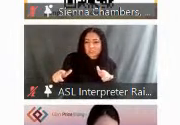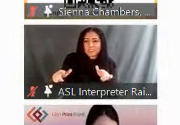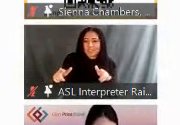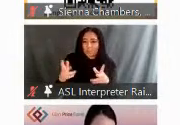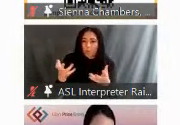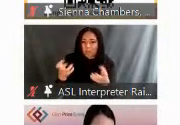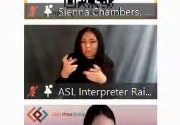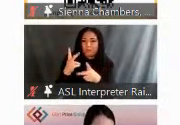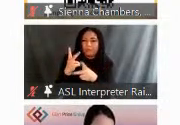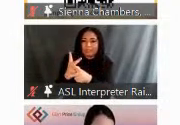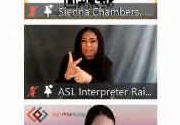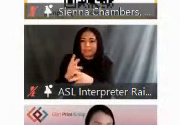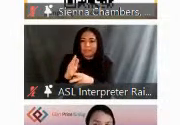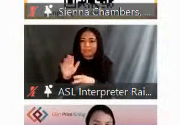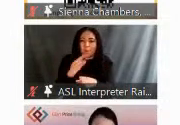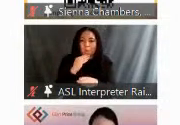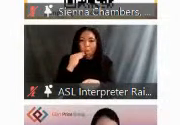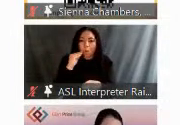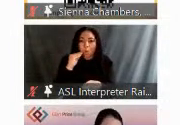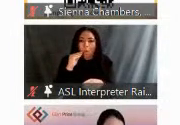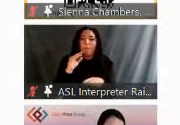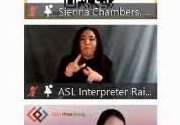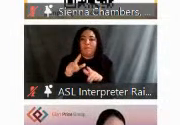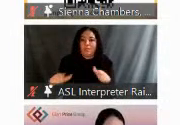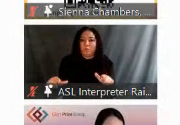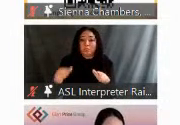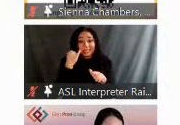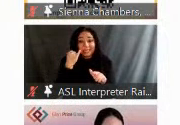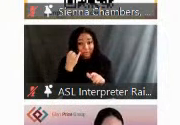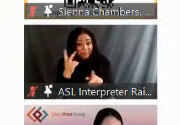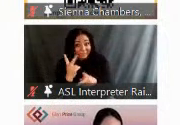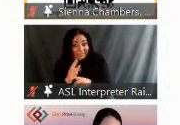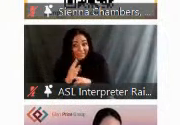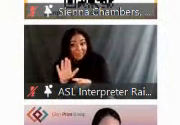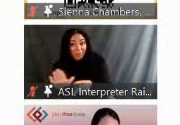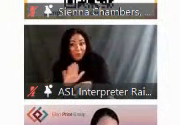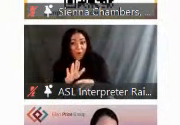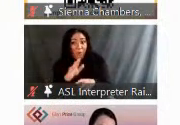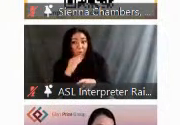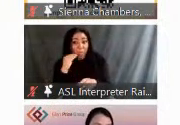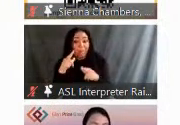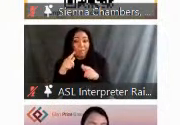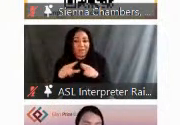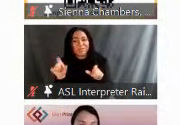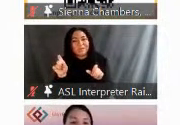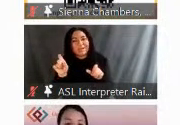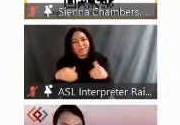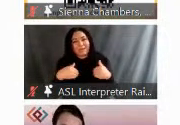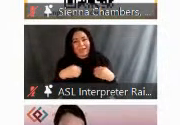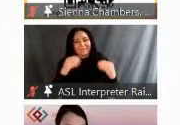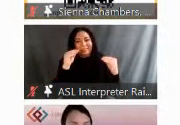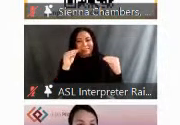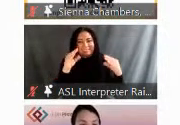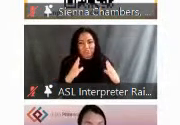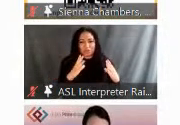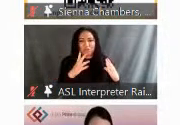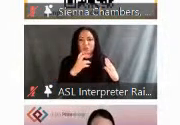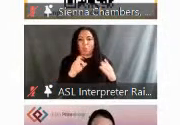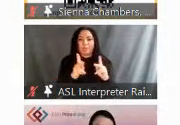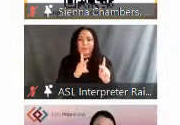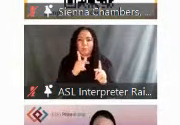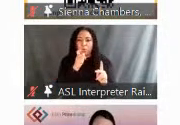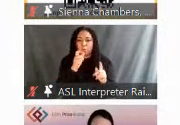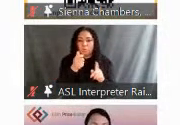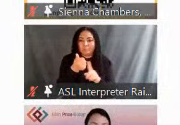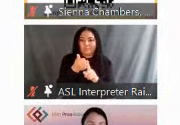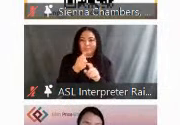language. The home language, if we keep it, we have to have also teacher or people that can help transition for like